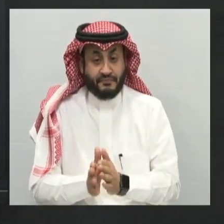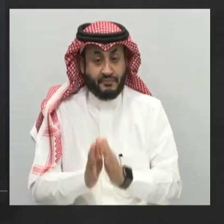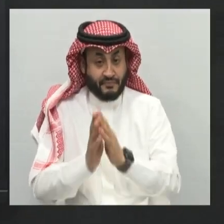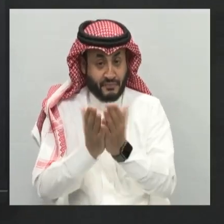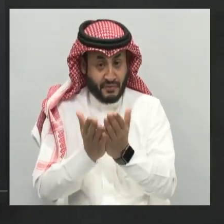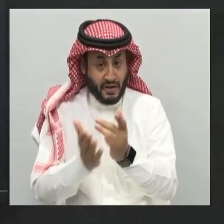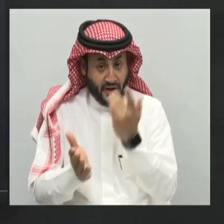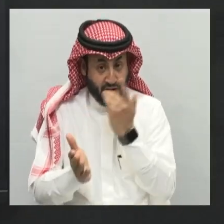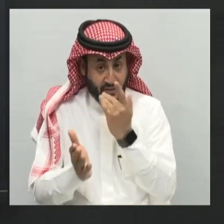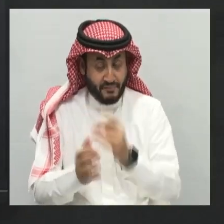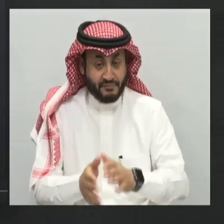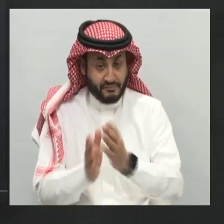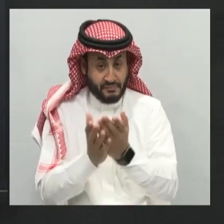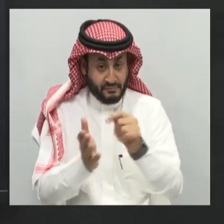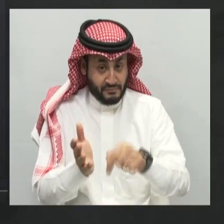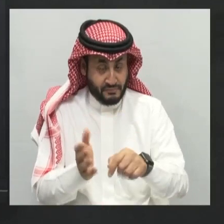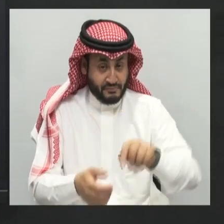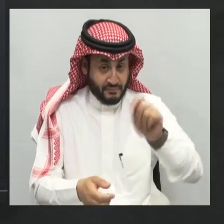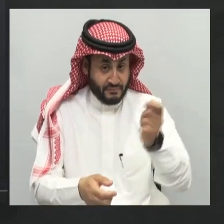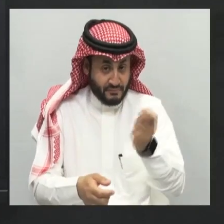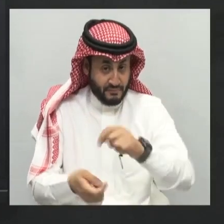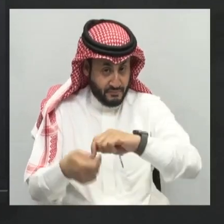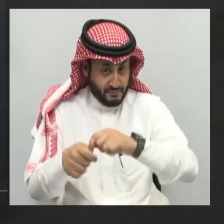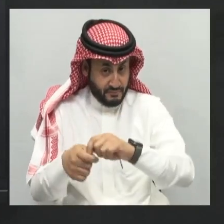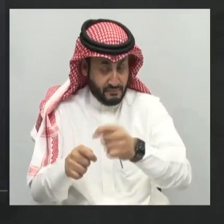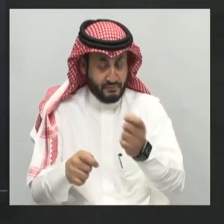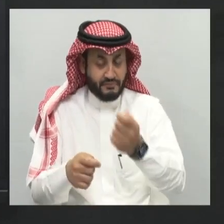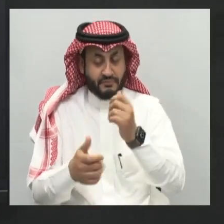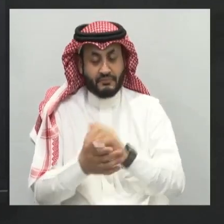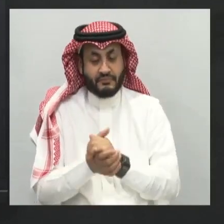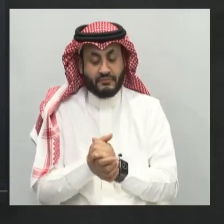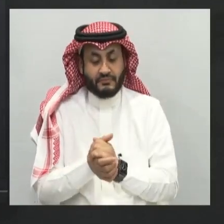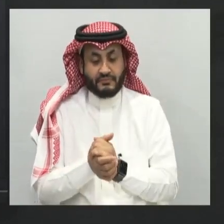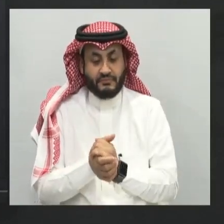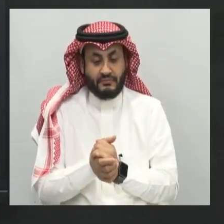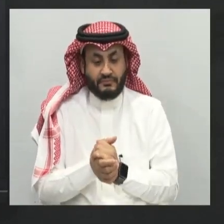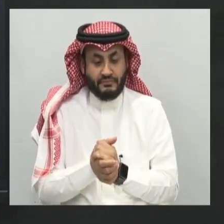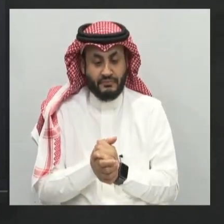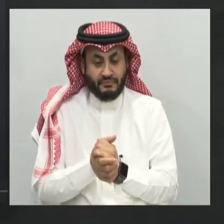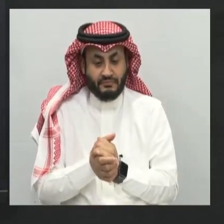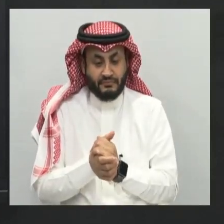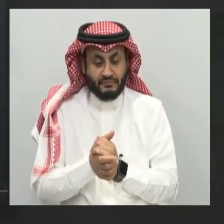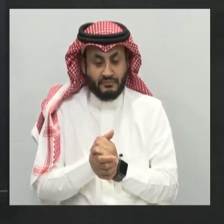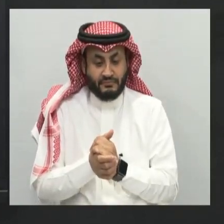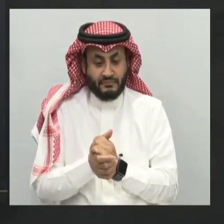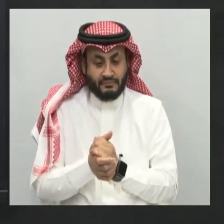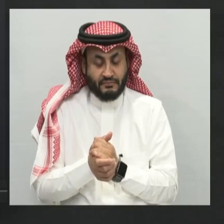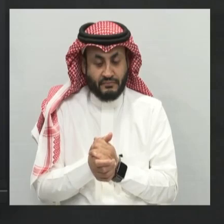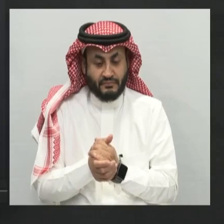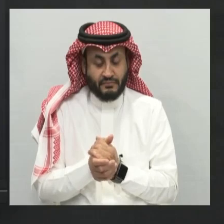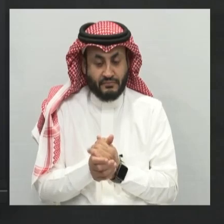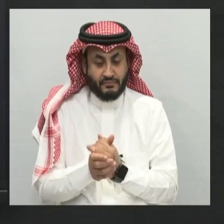least, please do not forget your We Can 2 book. Have your We Can 2 book with you, a pencil or pen, and a notebook.